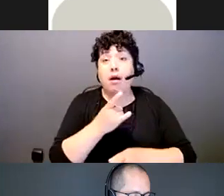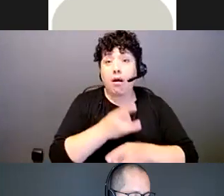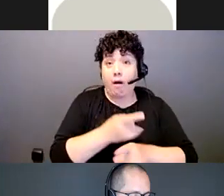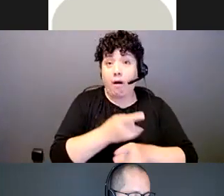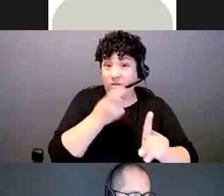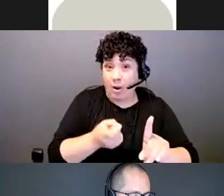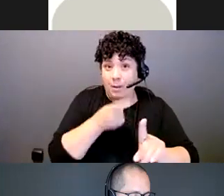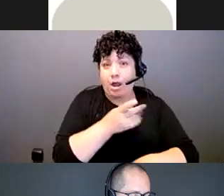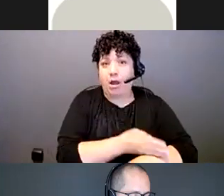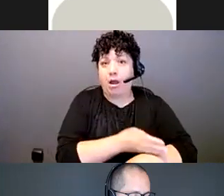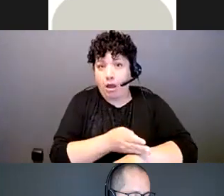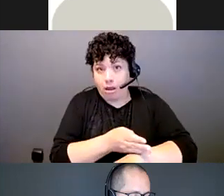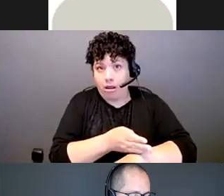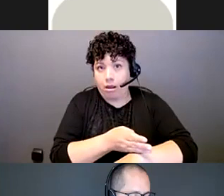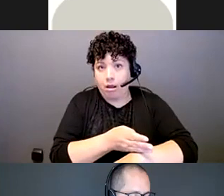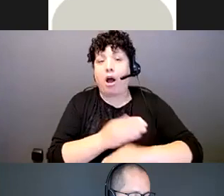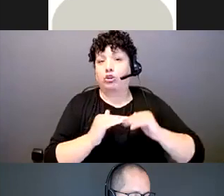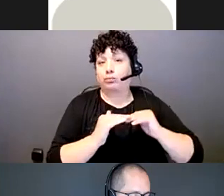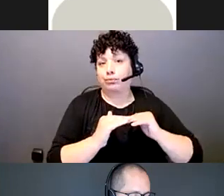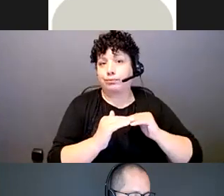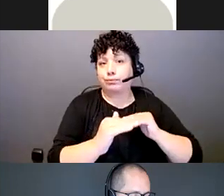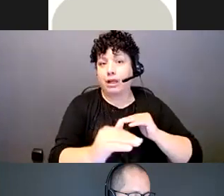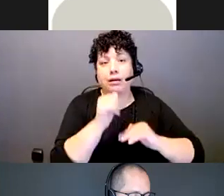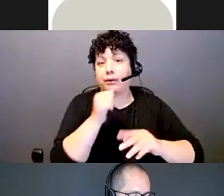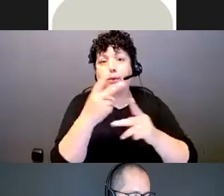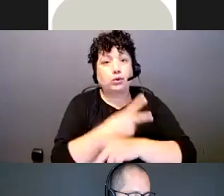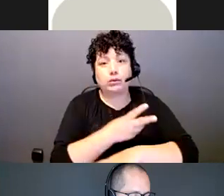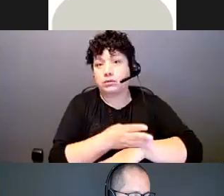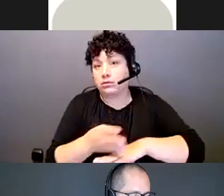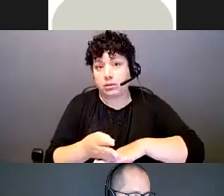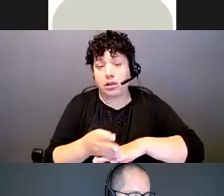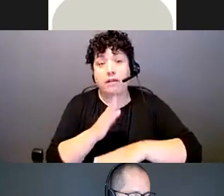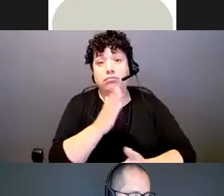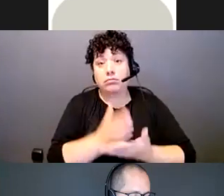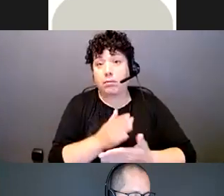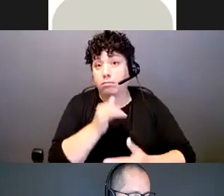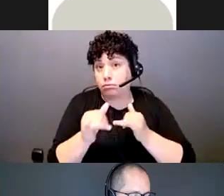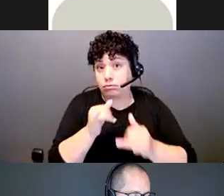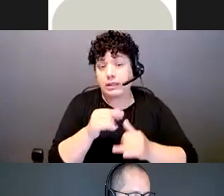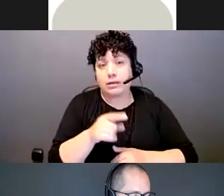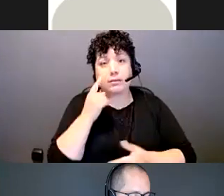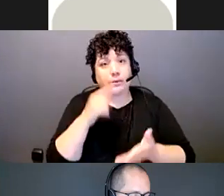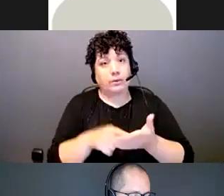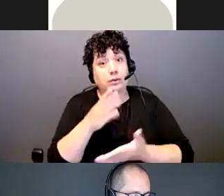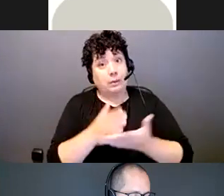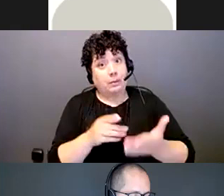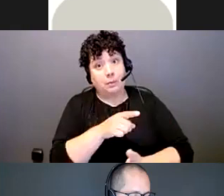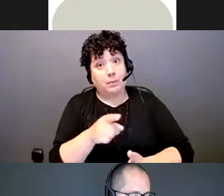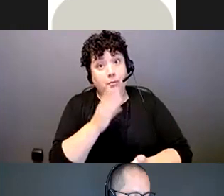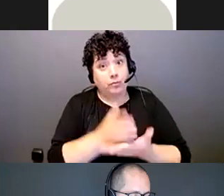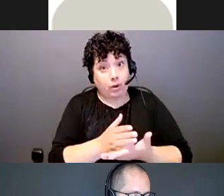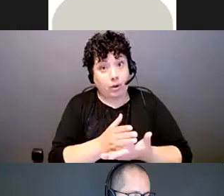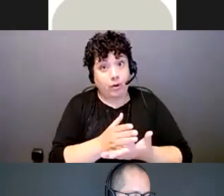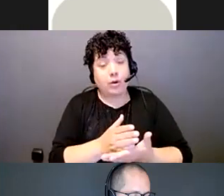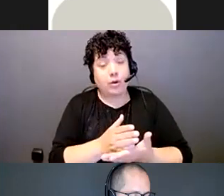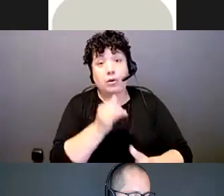of an alcohol-related dementia once abstinence is achieved. And oftentimes we see improvements for people who enter into long-term